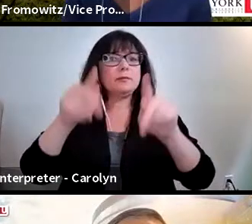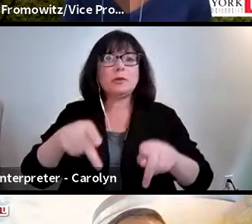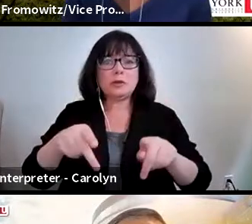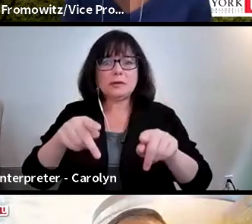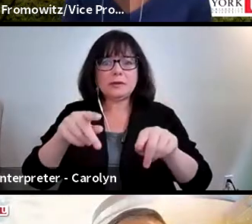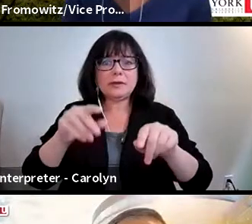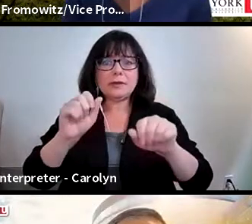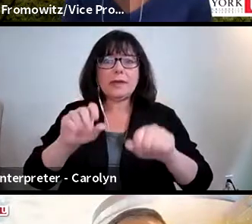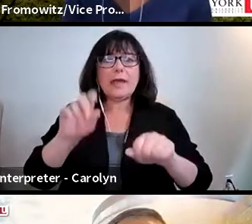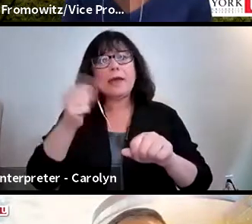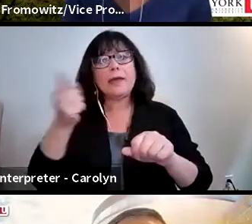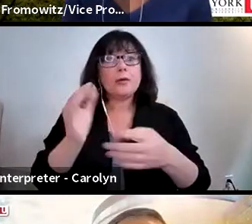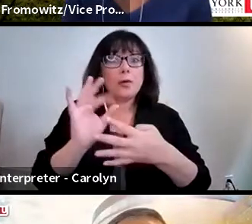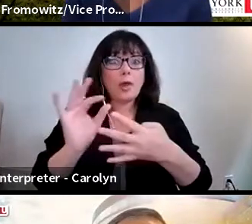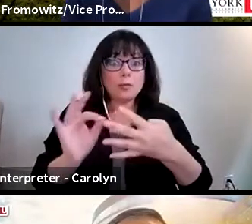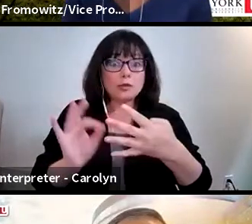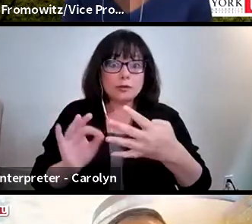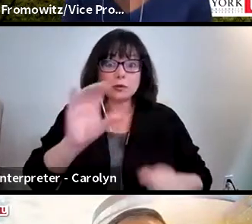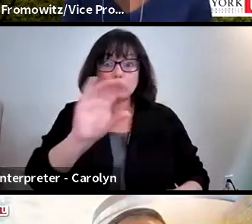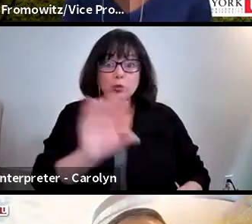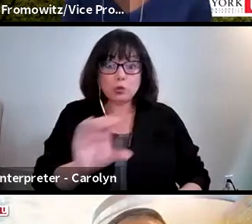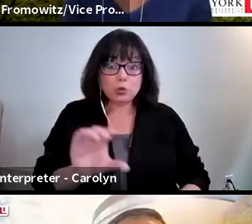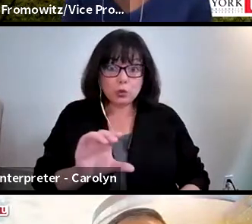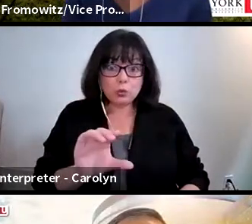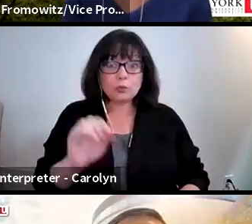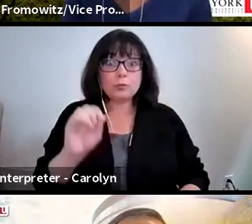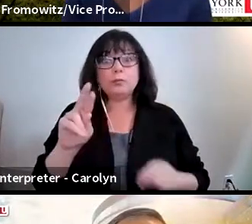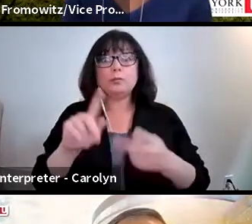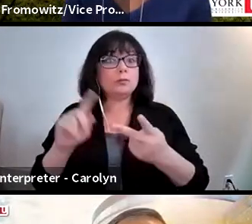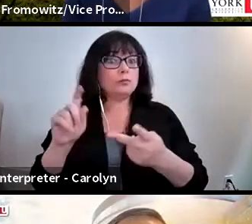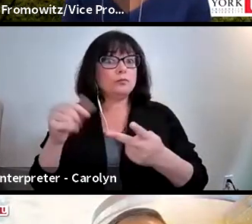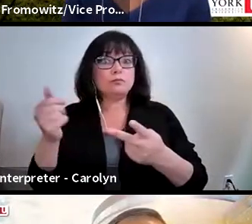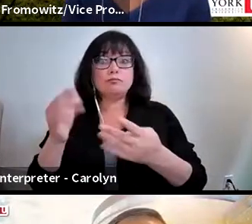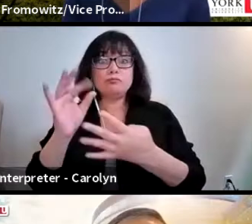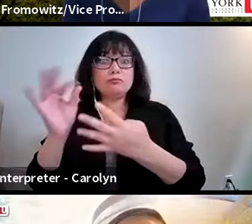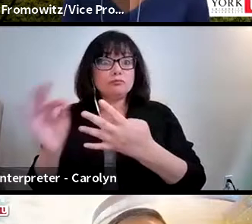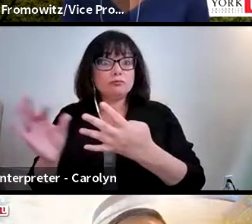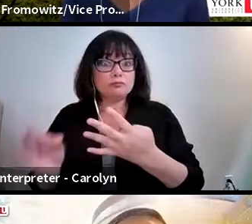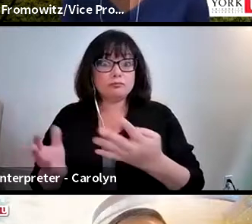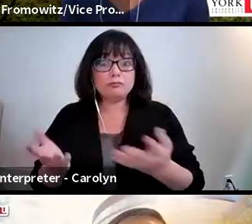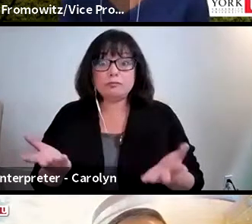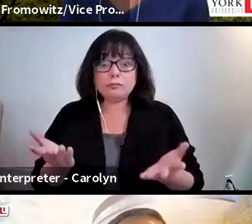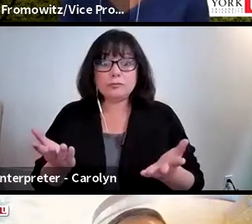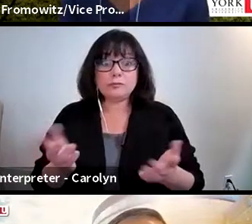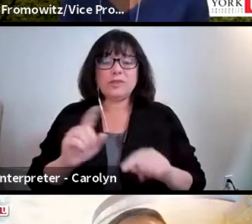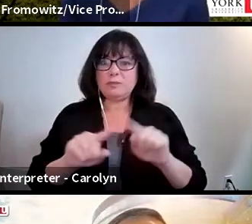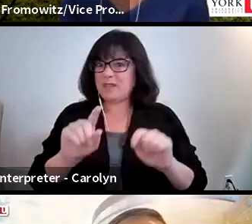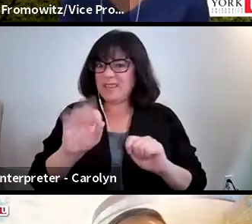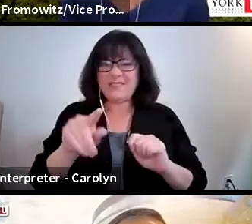mechanisms. But if it's really imperative that students are coming together